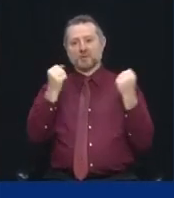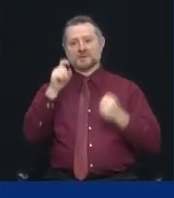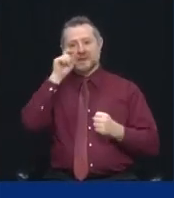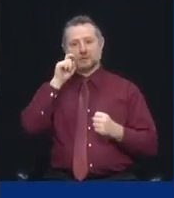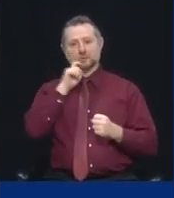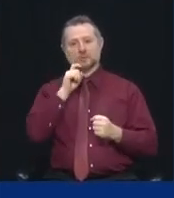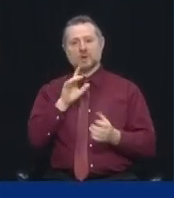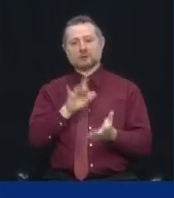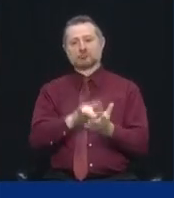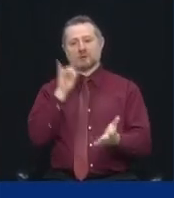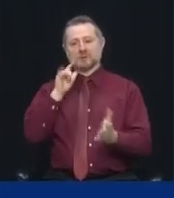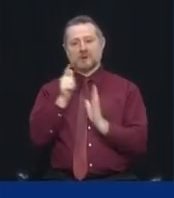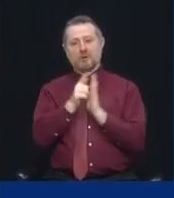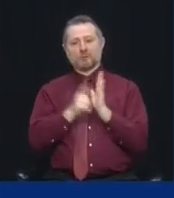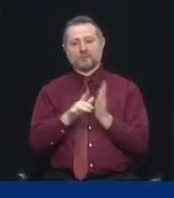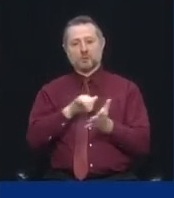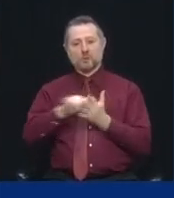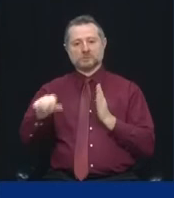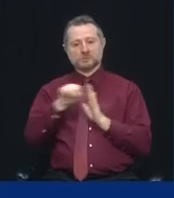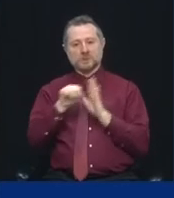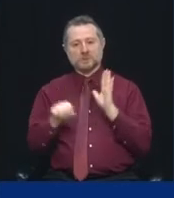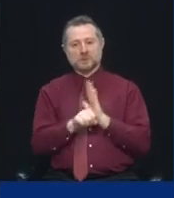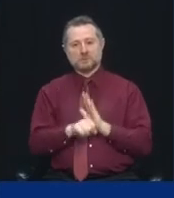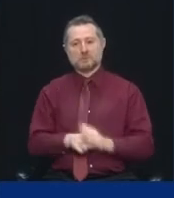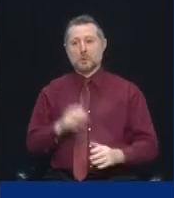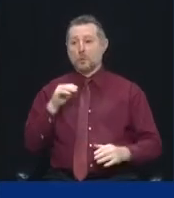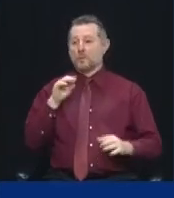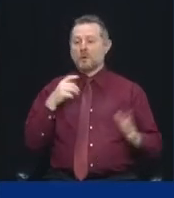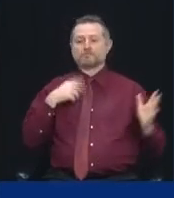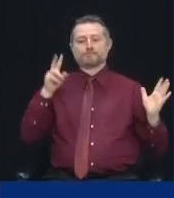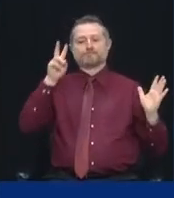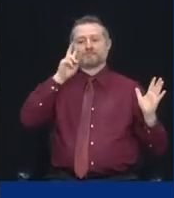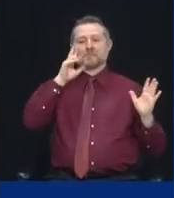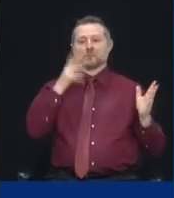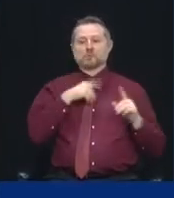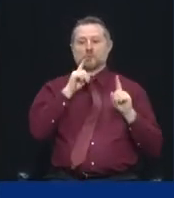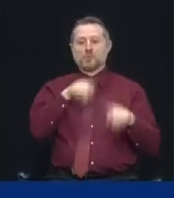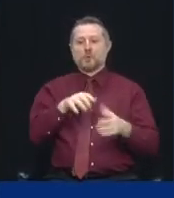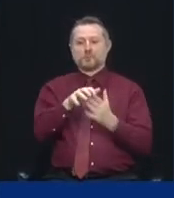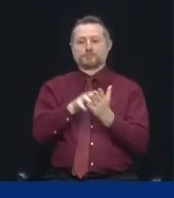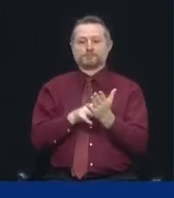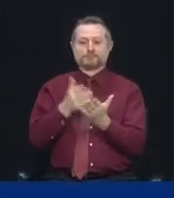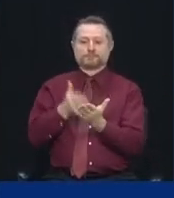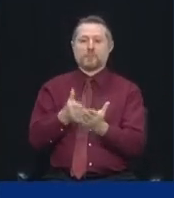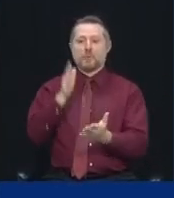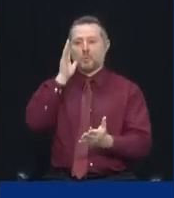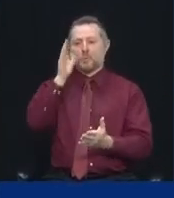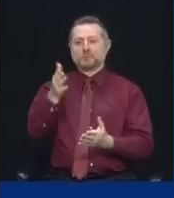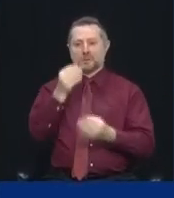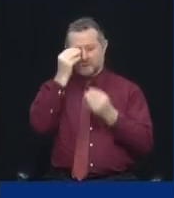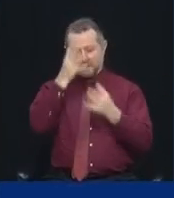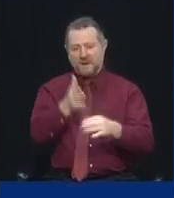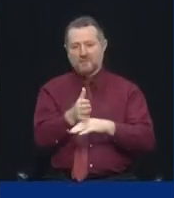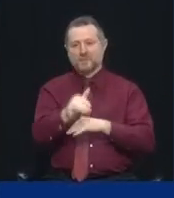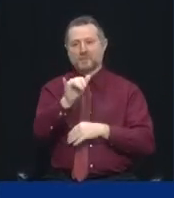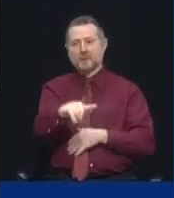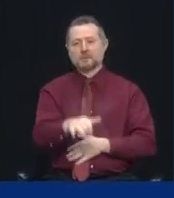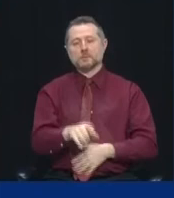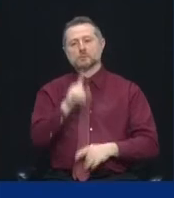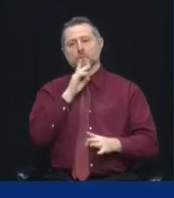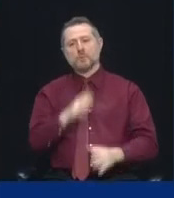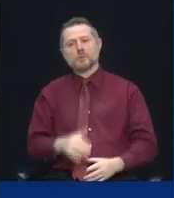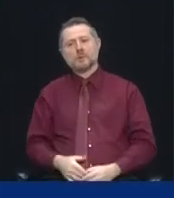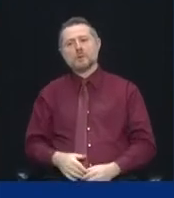harassment laws under their state? Yeah, let's see what the report says, and then we will take it from there. It just does.